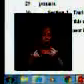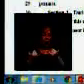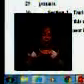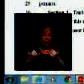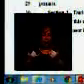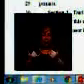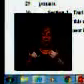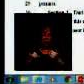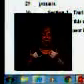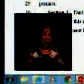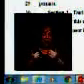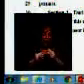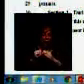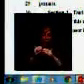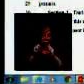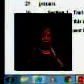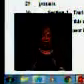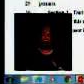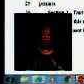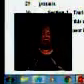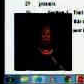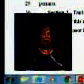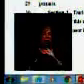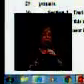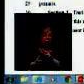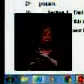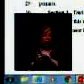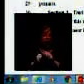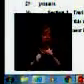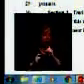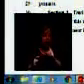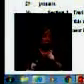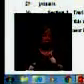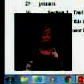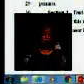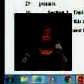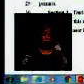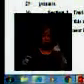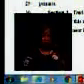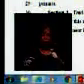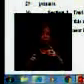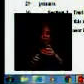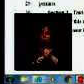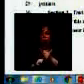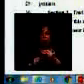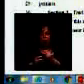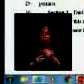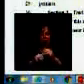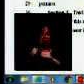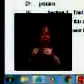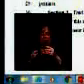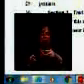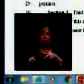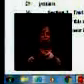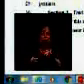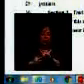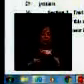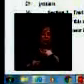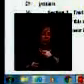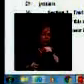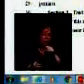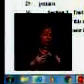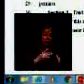existing facility and the damages are significant and they have to get building permits and so forth, that they are not covered by this